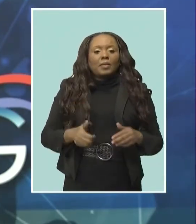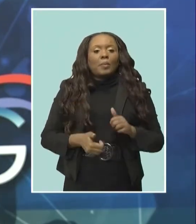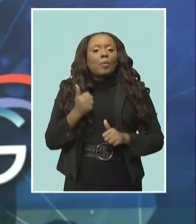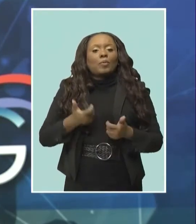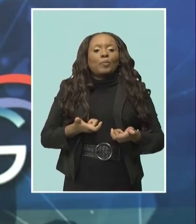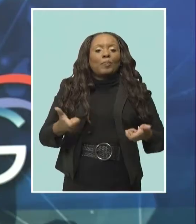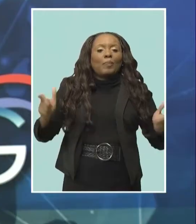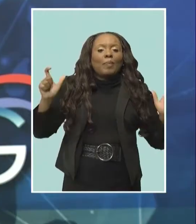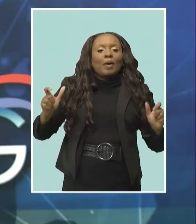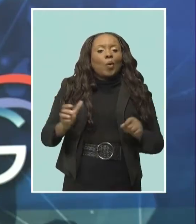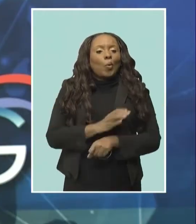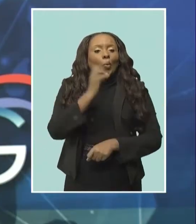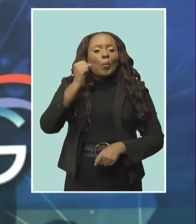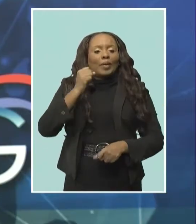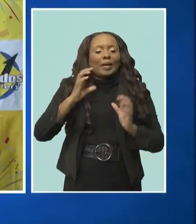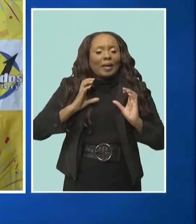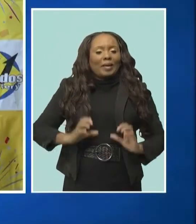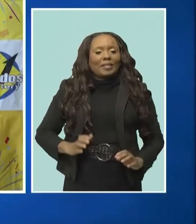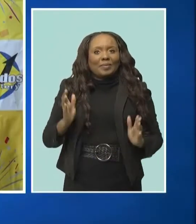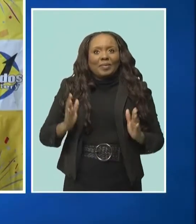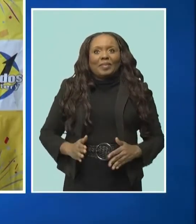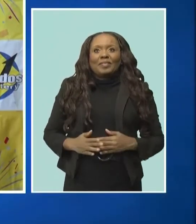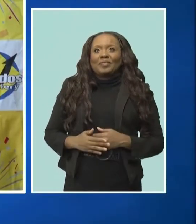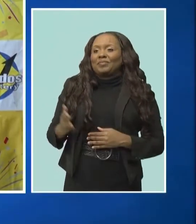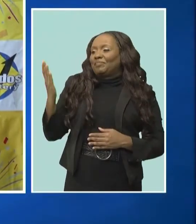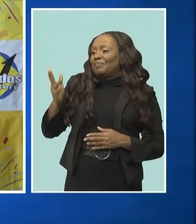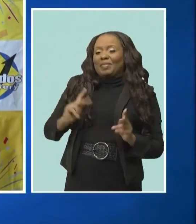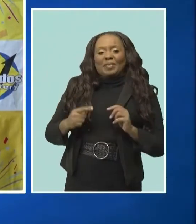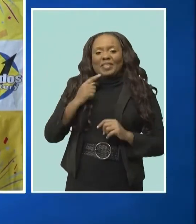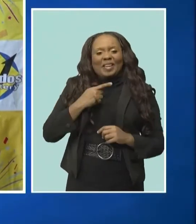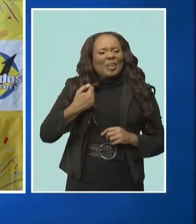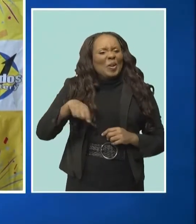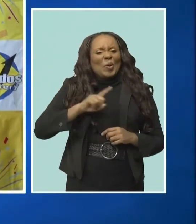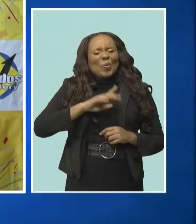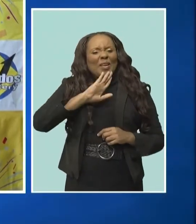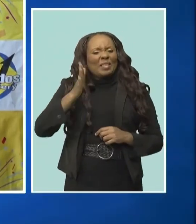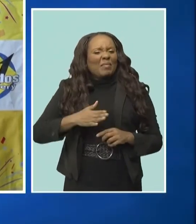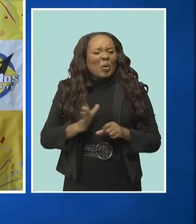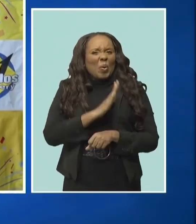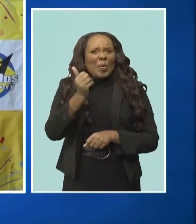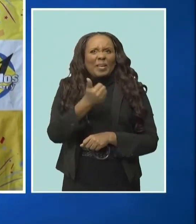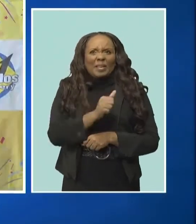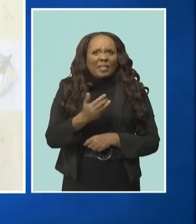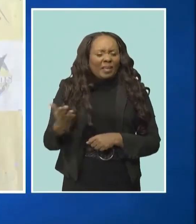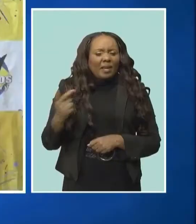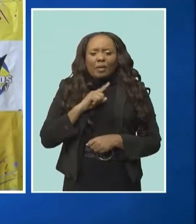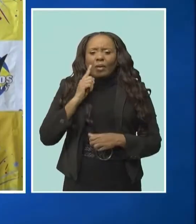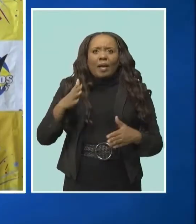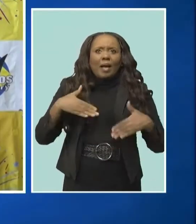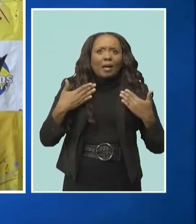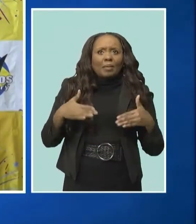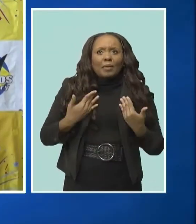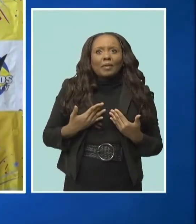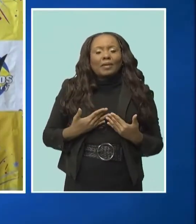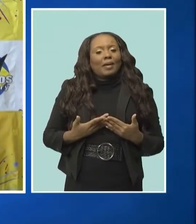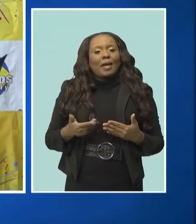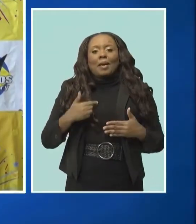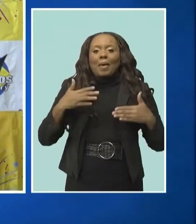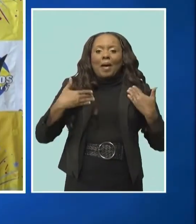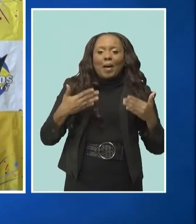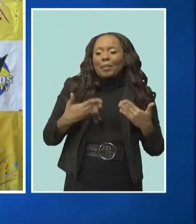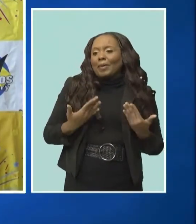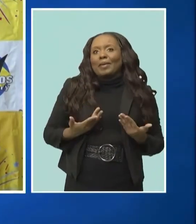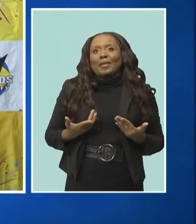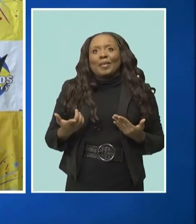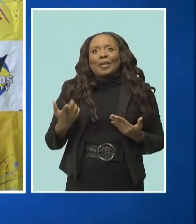feels great. People around here always say we never win anything, so I'm really happy for that person that won. Some more publicity, it's being